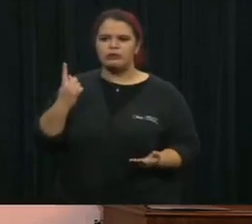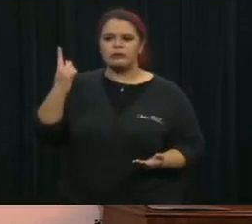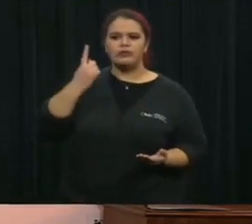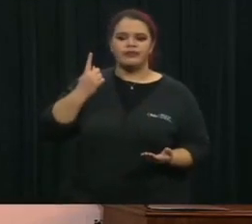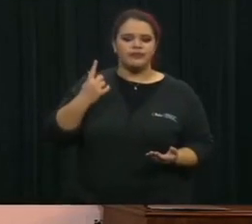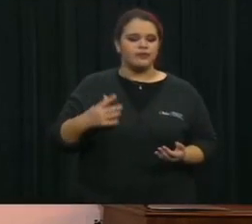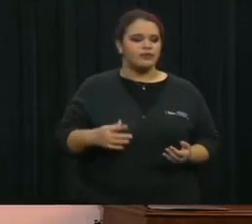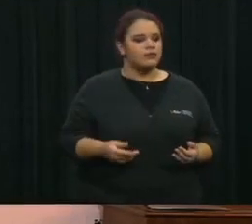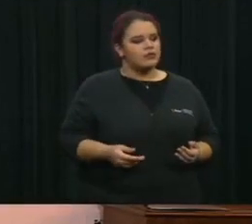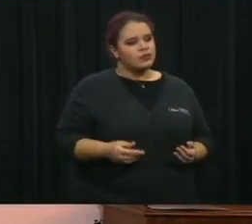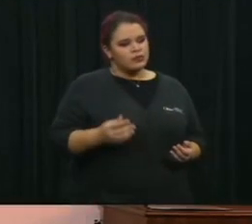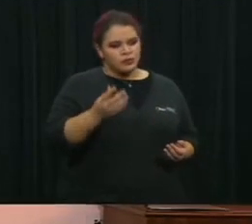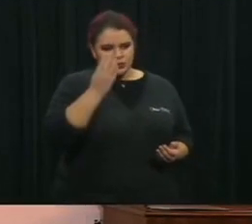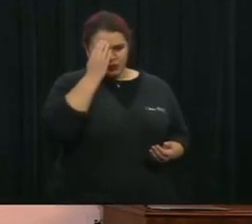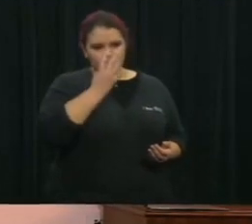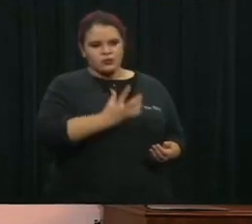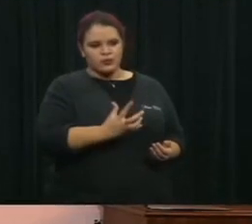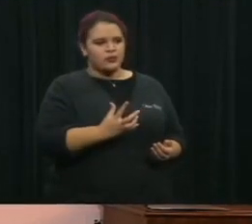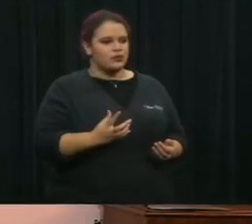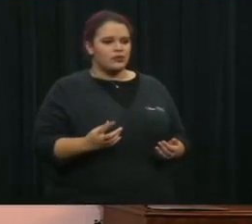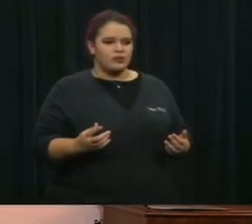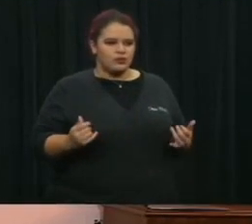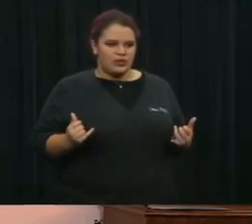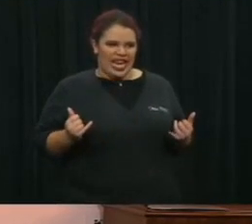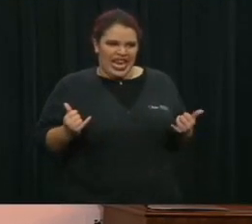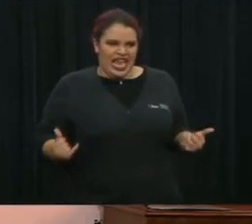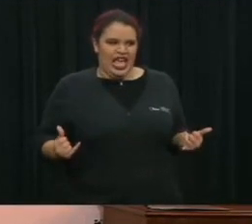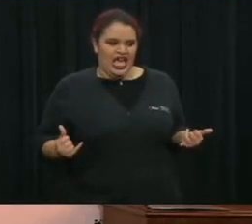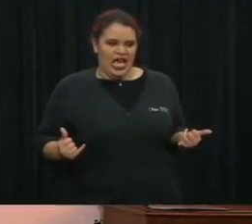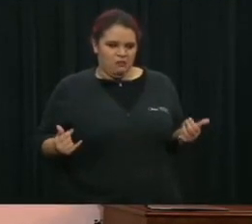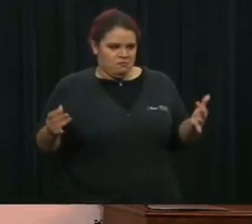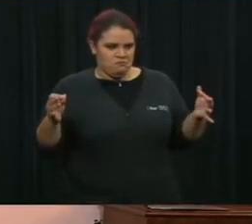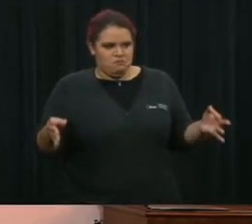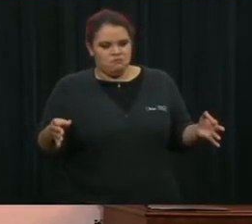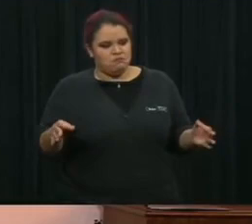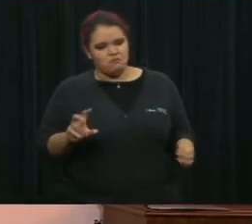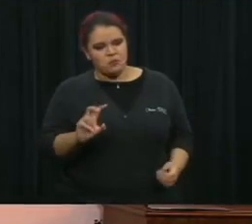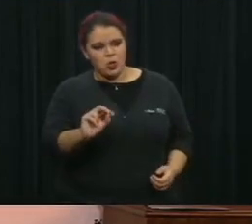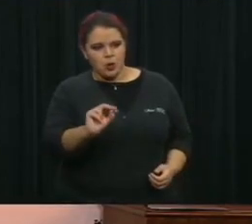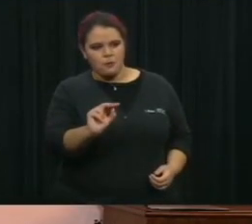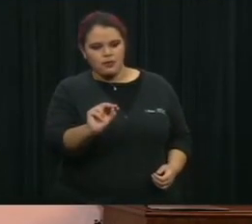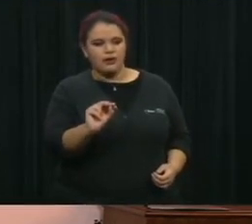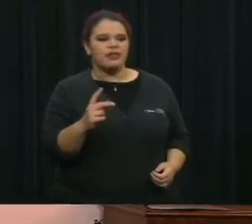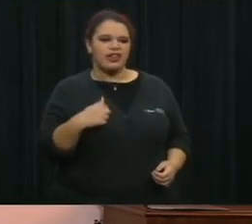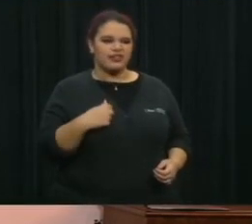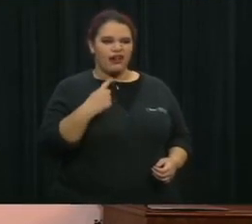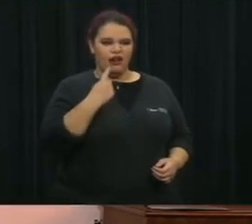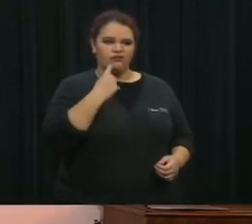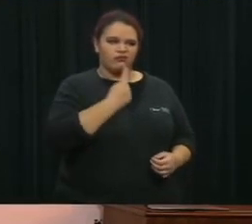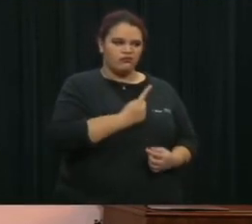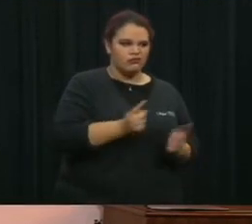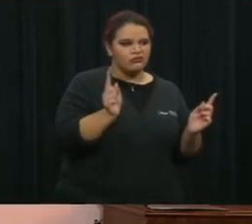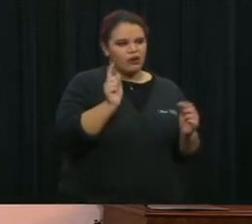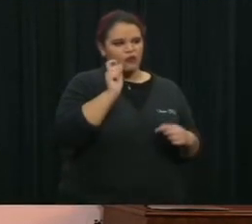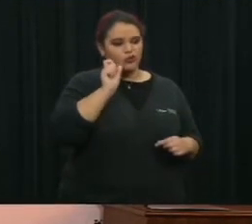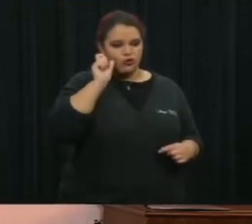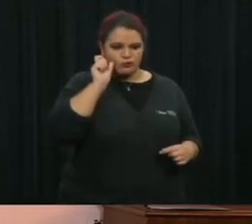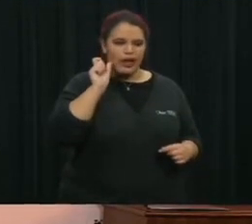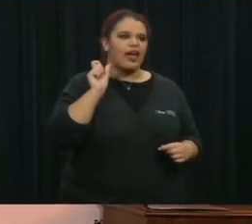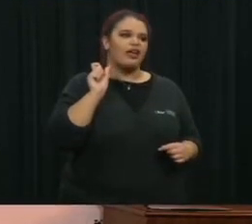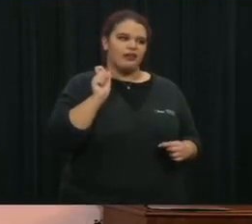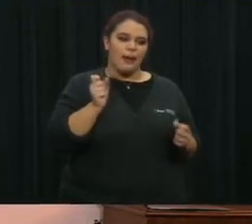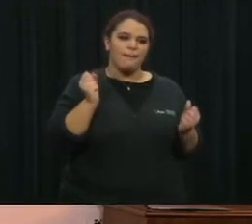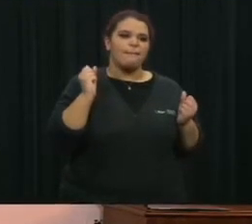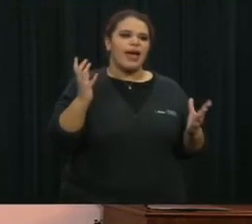We're not there yet, but as I think I indicated yesterday, a number of the children in daycare are already been taken